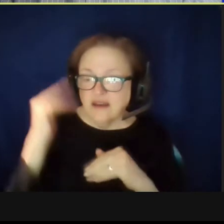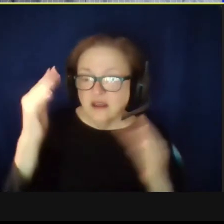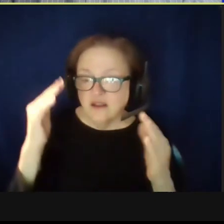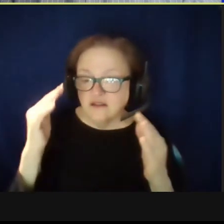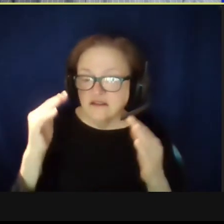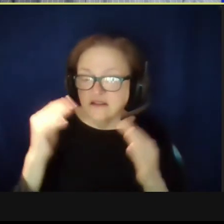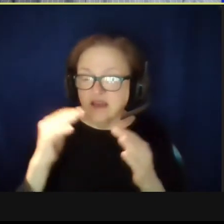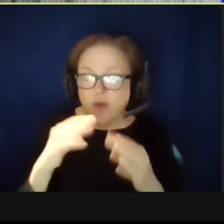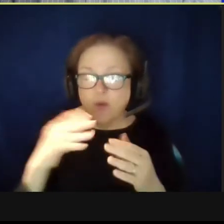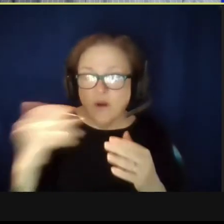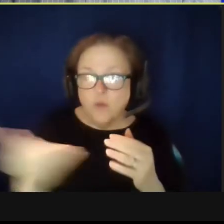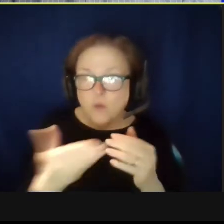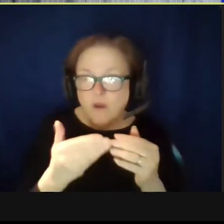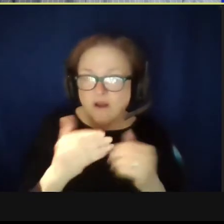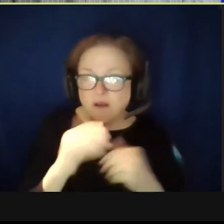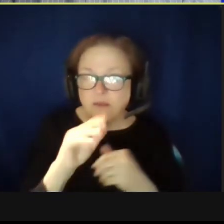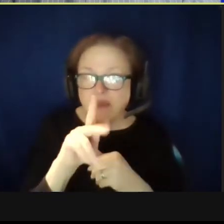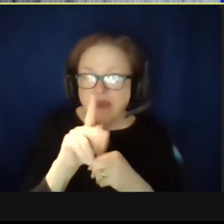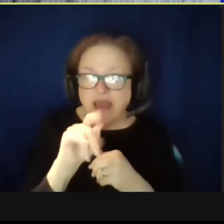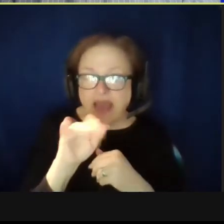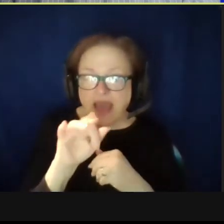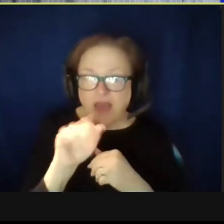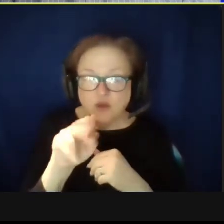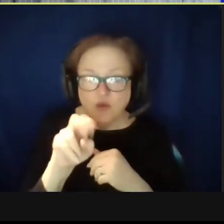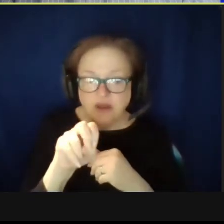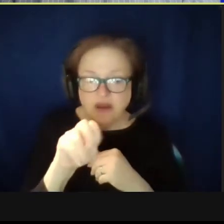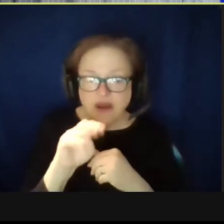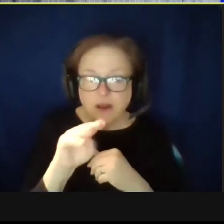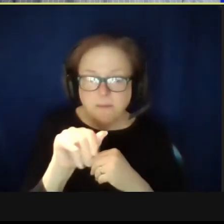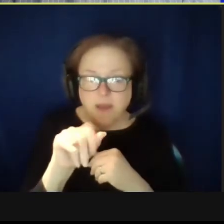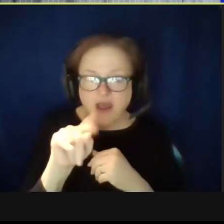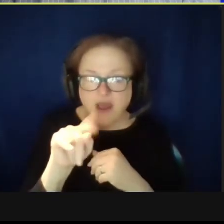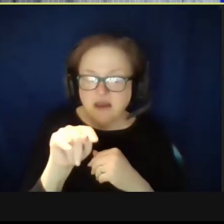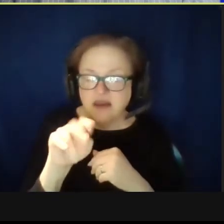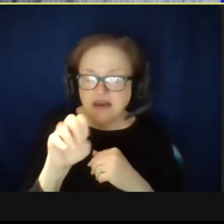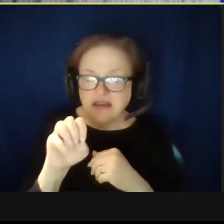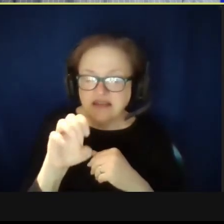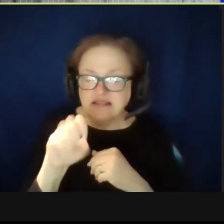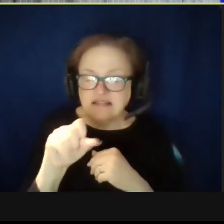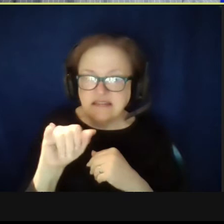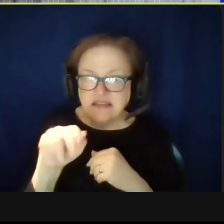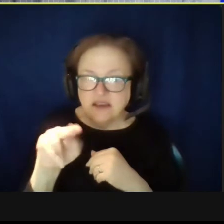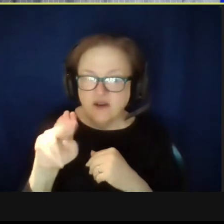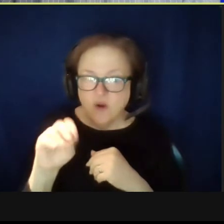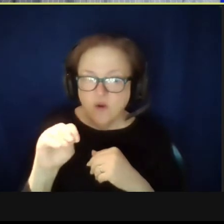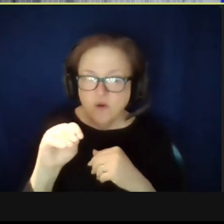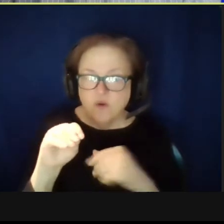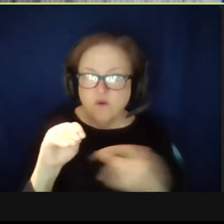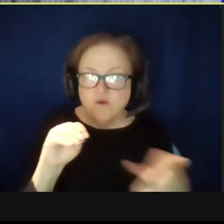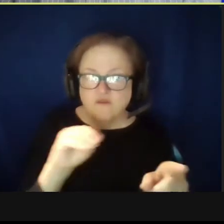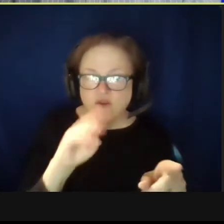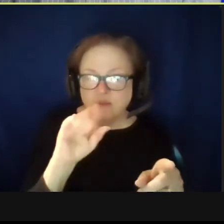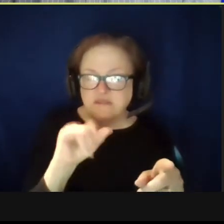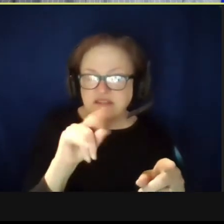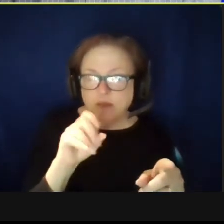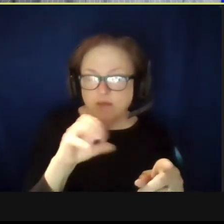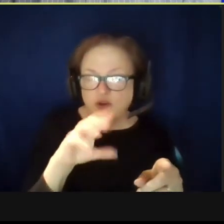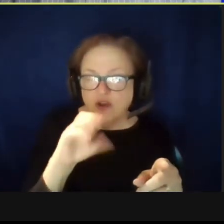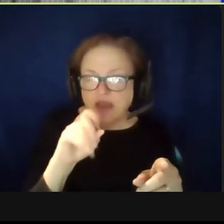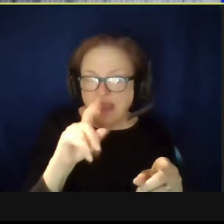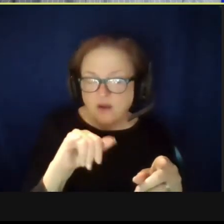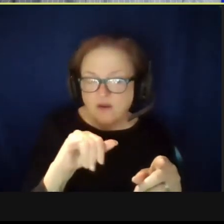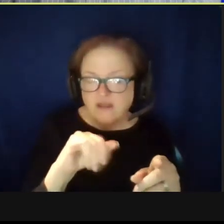and cordially welcome Catherine Montesino, a teacher of the Deaf and Hard of Hearing from Sumter County, Florida. Victor Nelson,